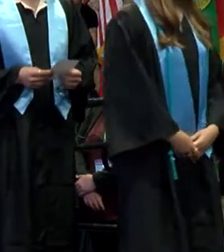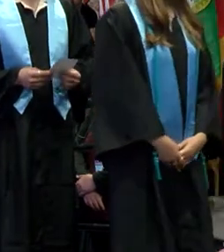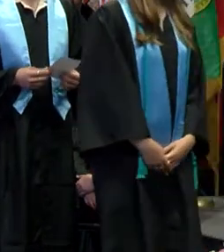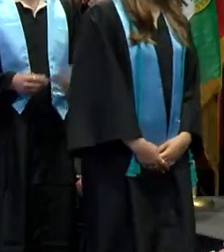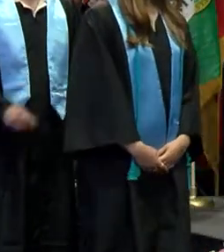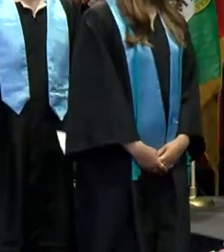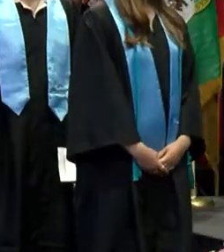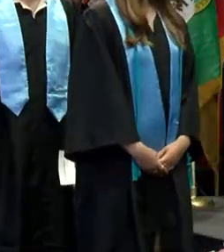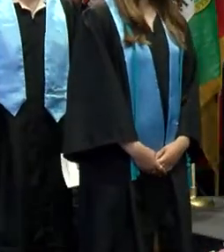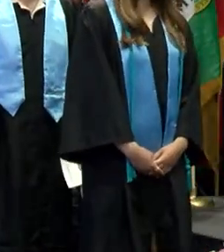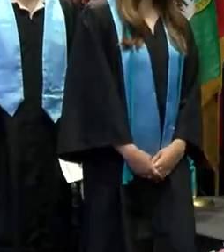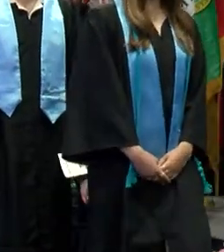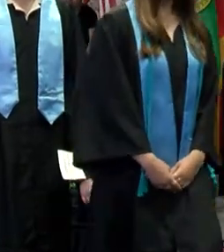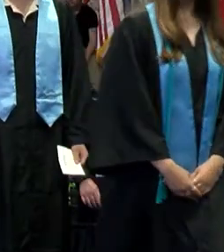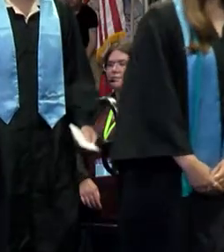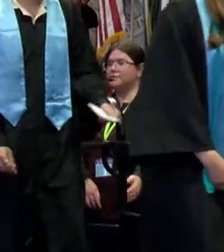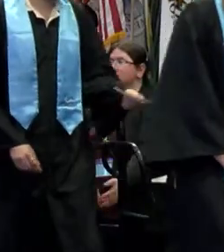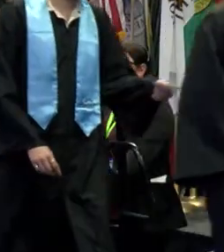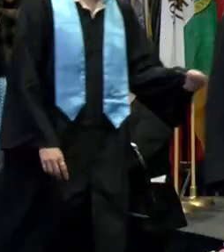Vivian Som Davis.